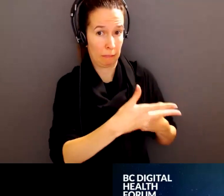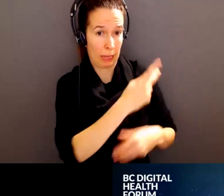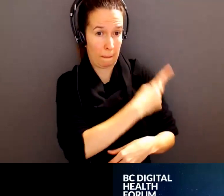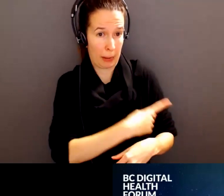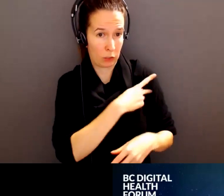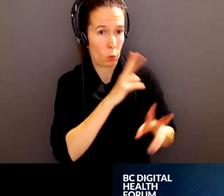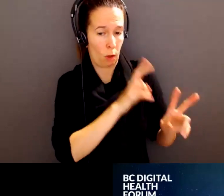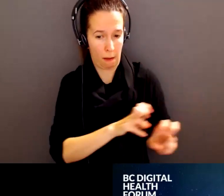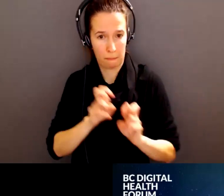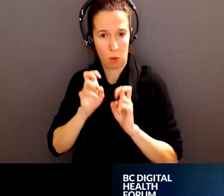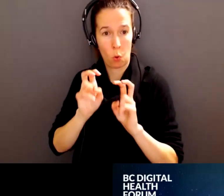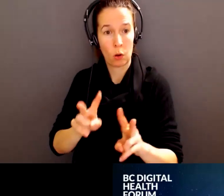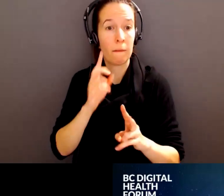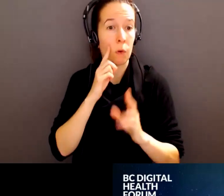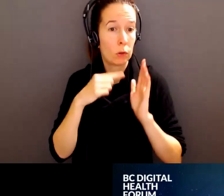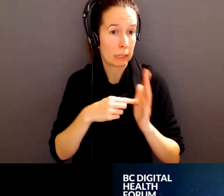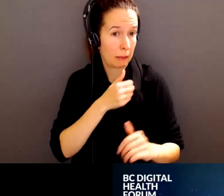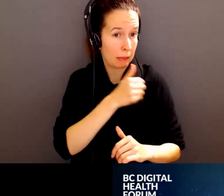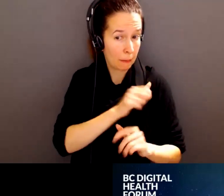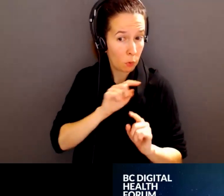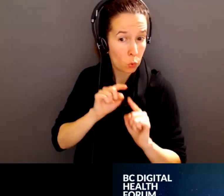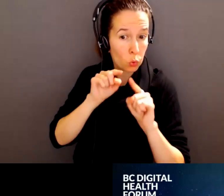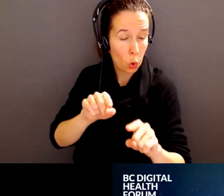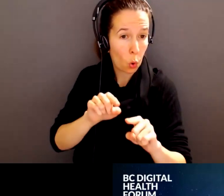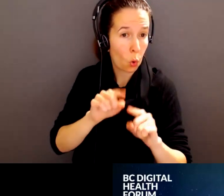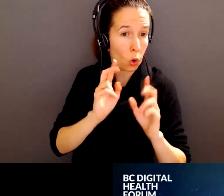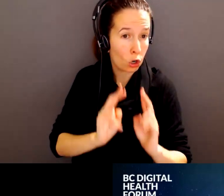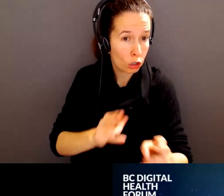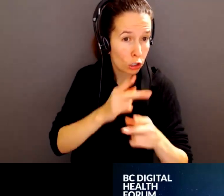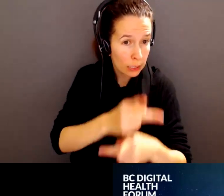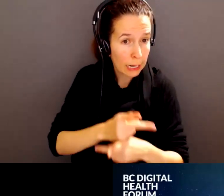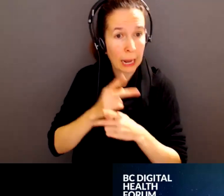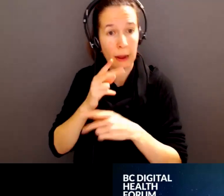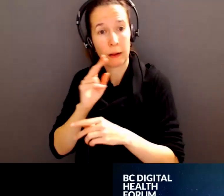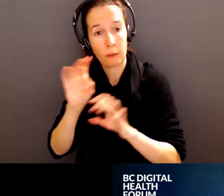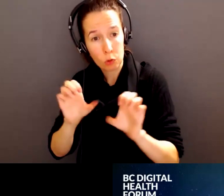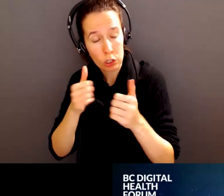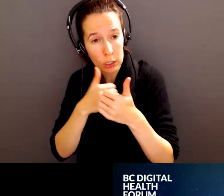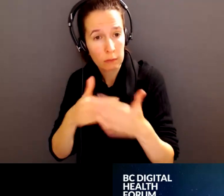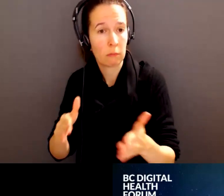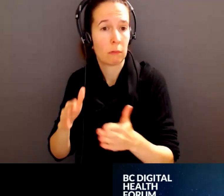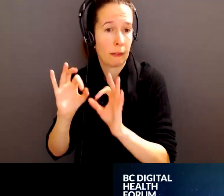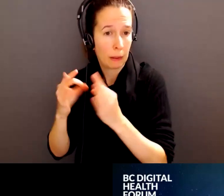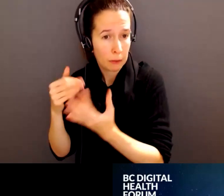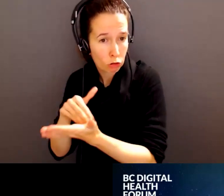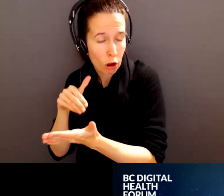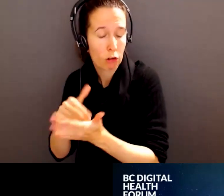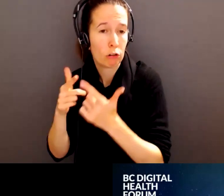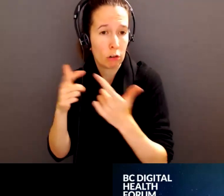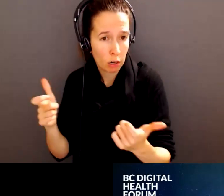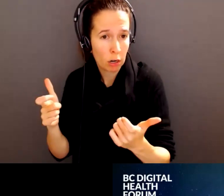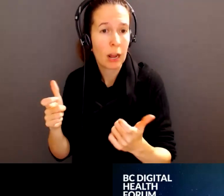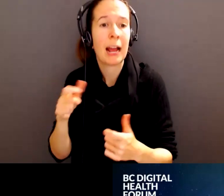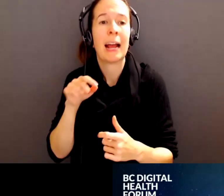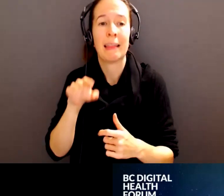family doctors, when they go to emergency department, when they go to urgent primary care center, the health professionals there can pull the information down from